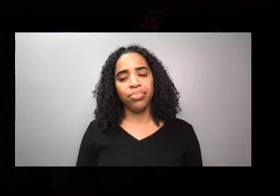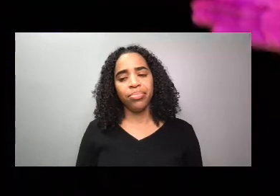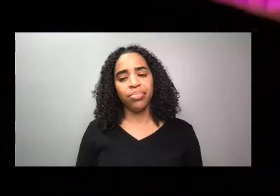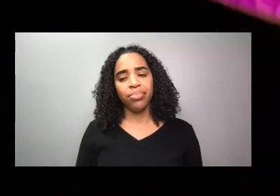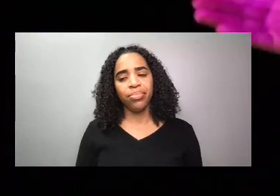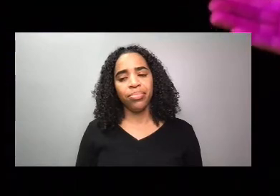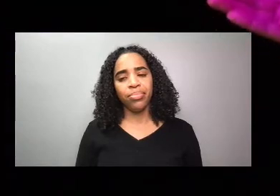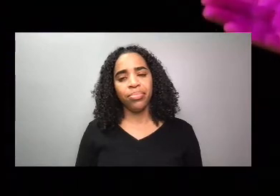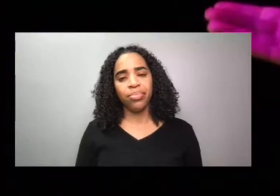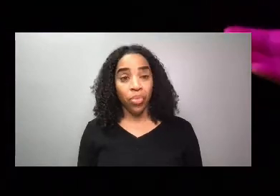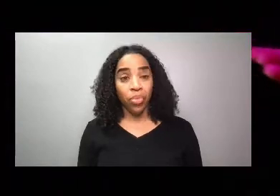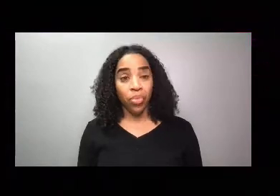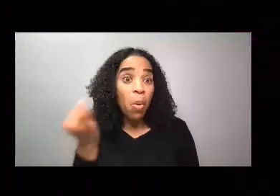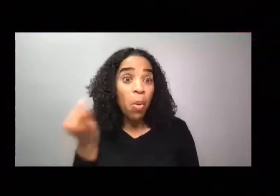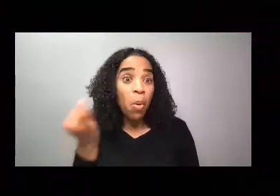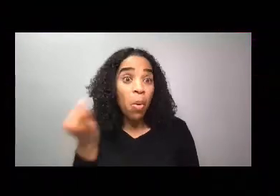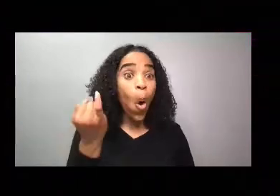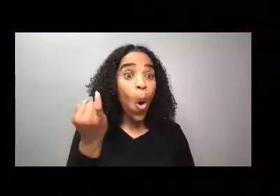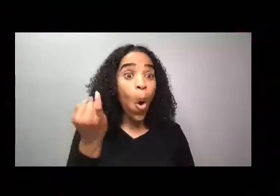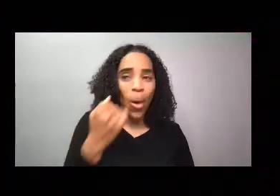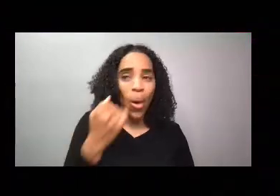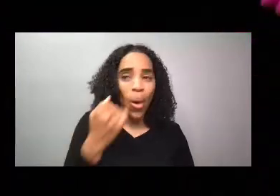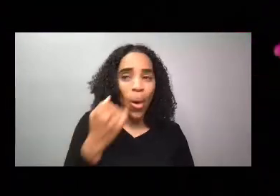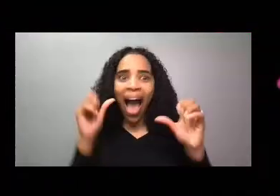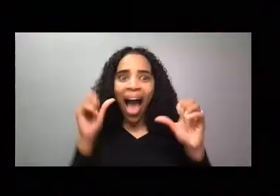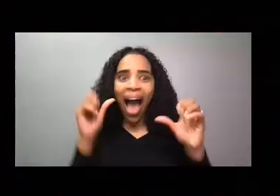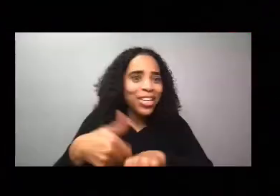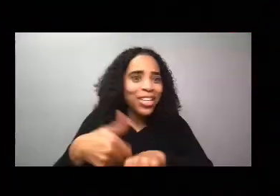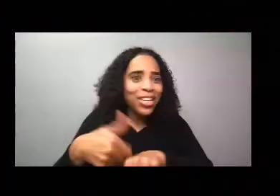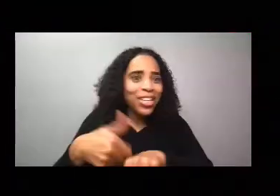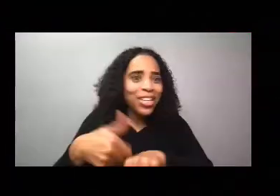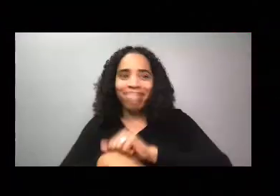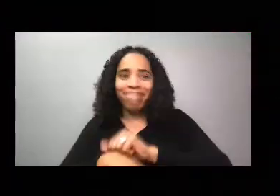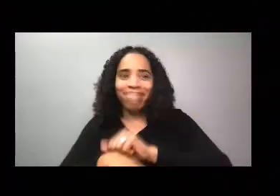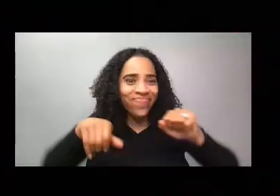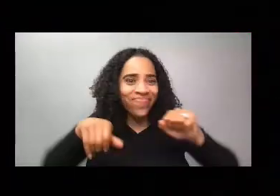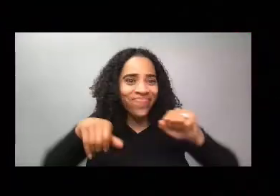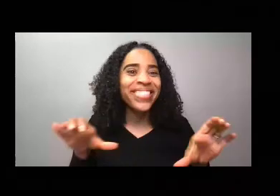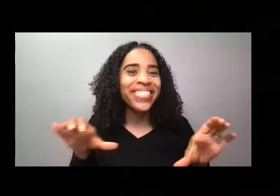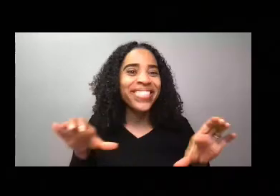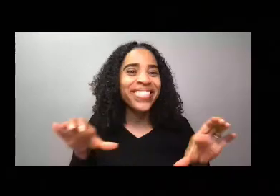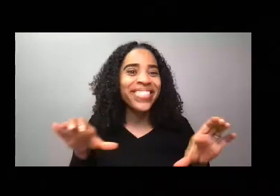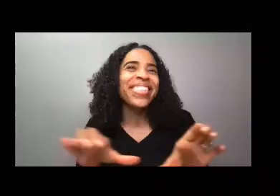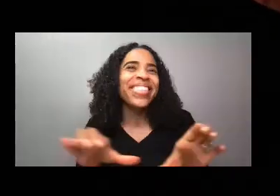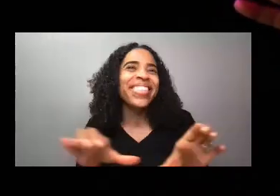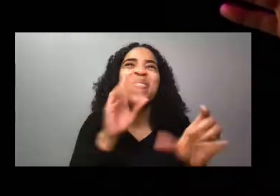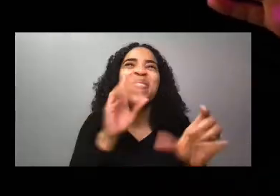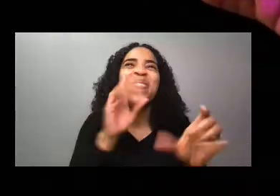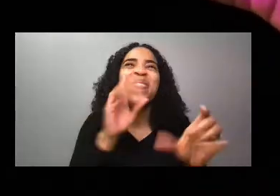If I could have done what I could have done, I could have done big